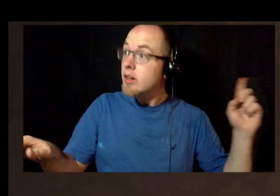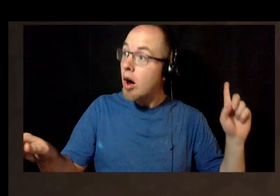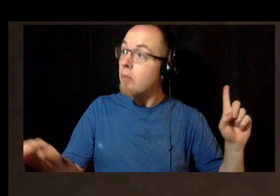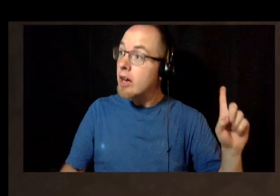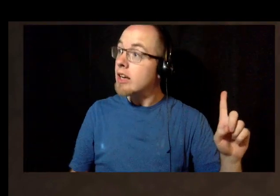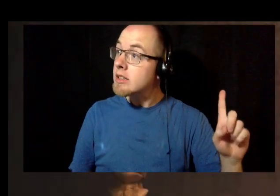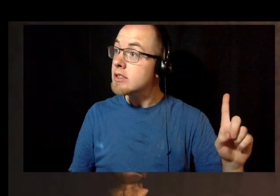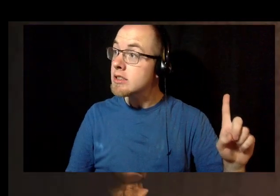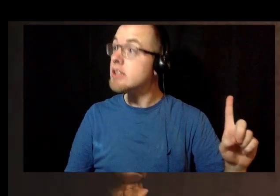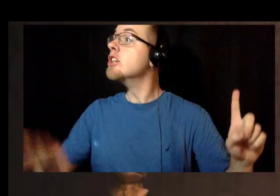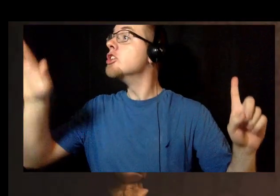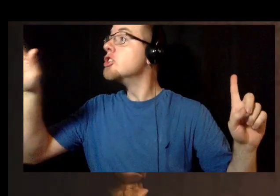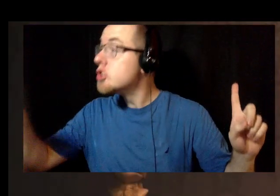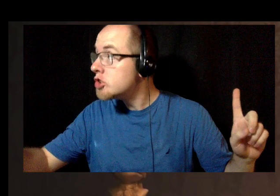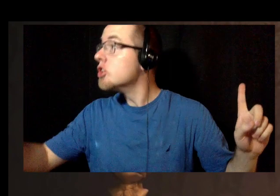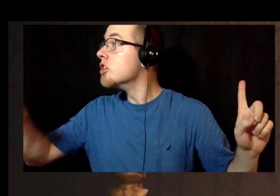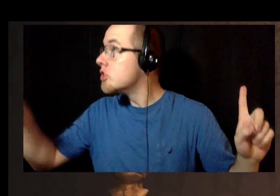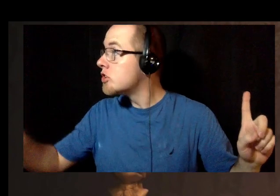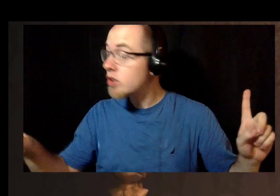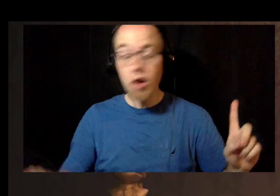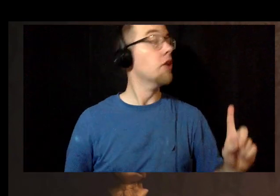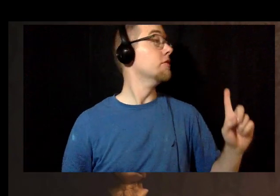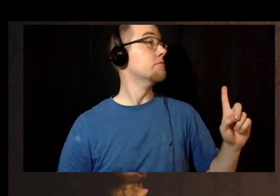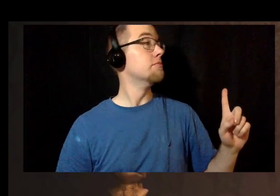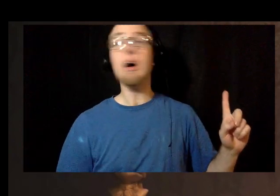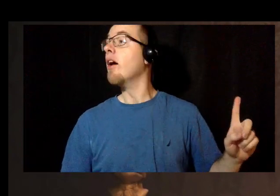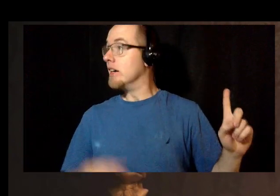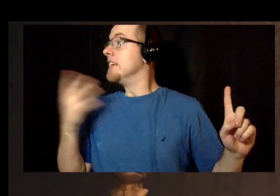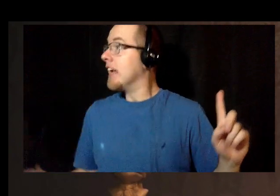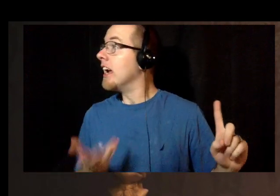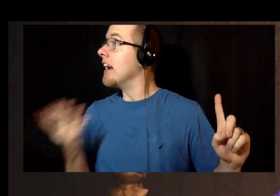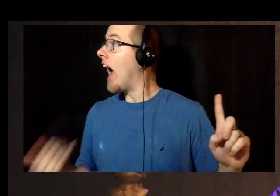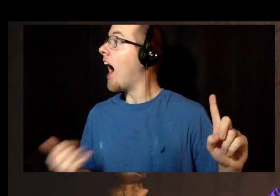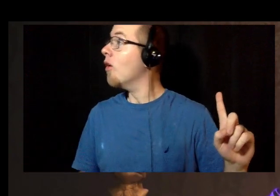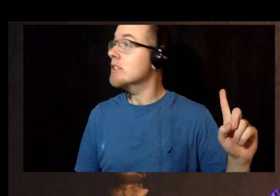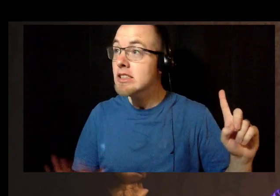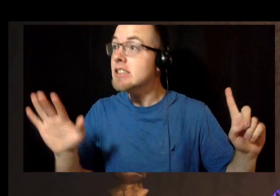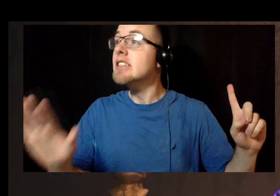coming! Shush, he's coming! He's here!